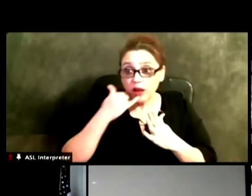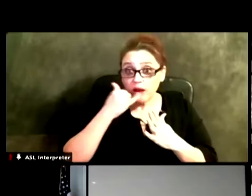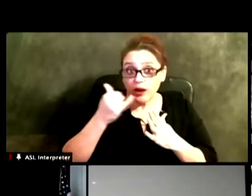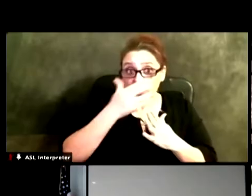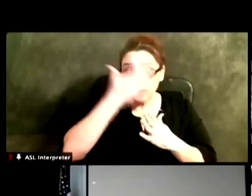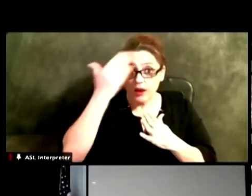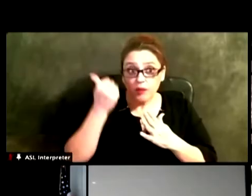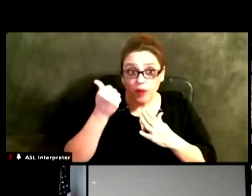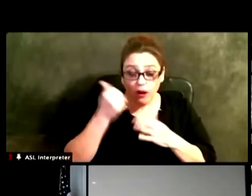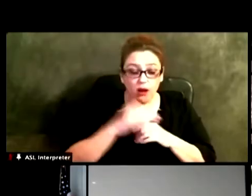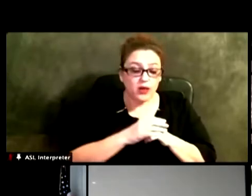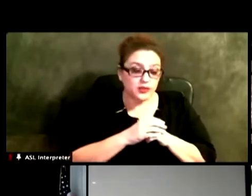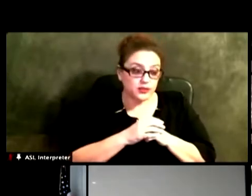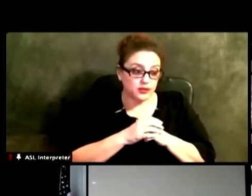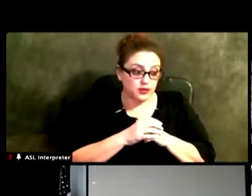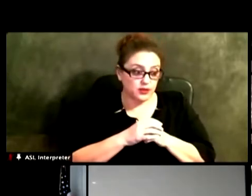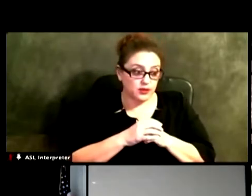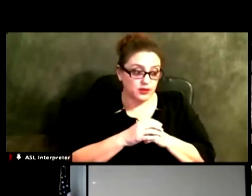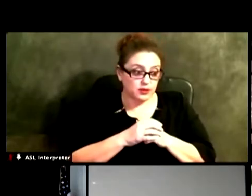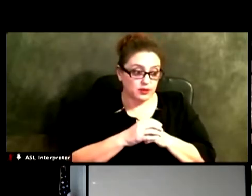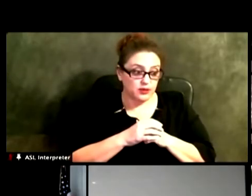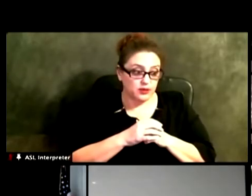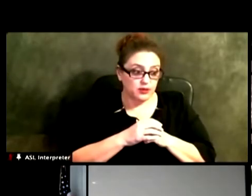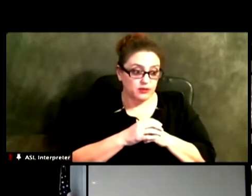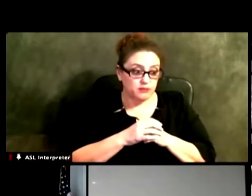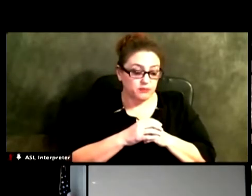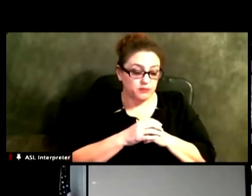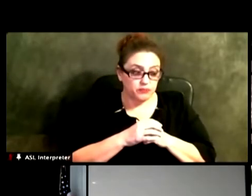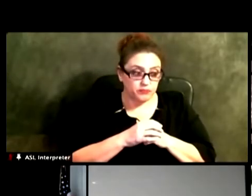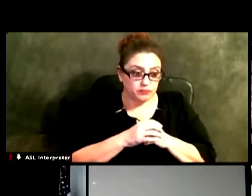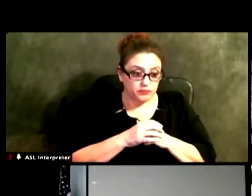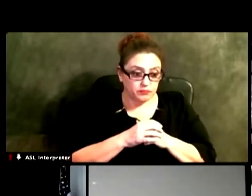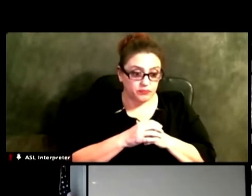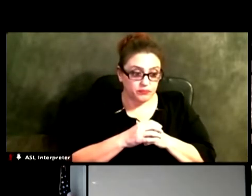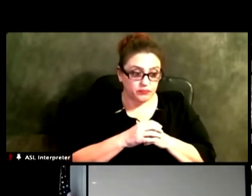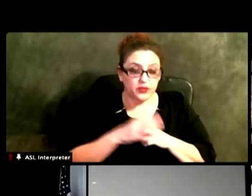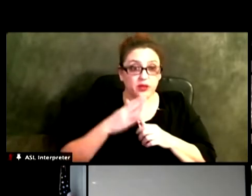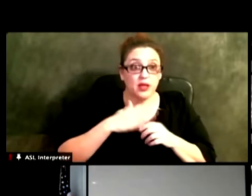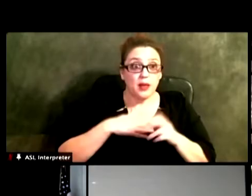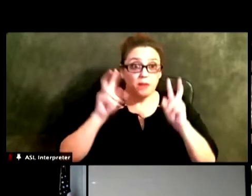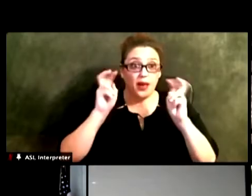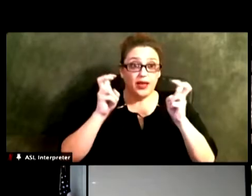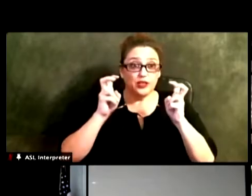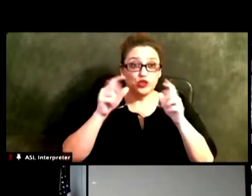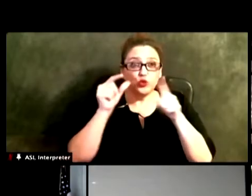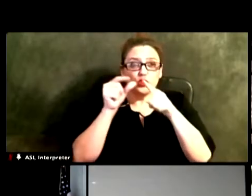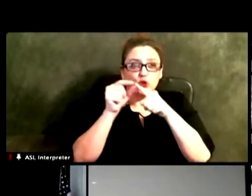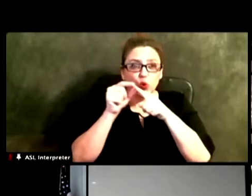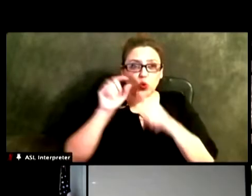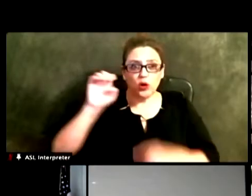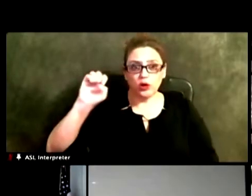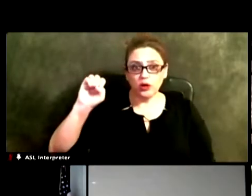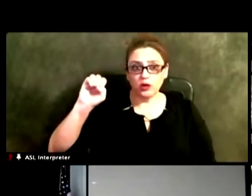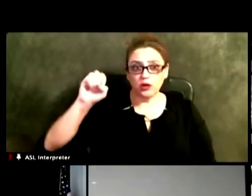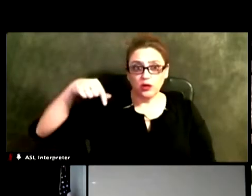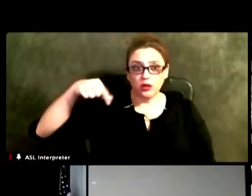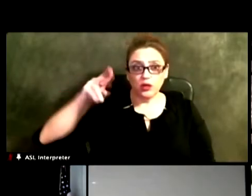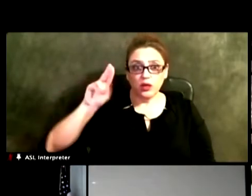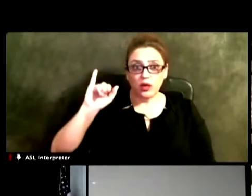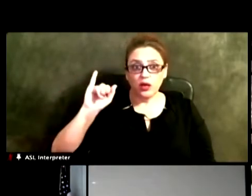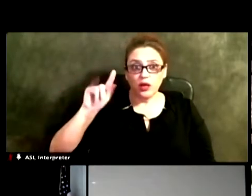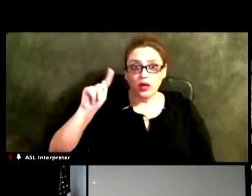of my debate is the term equity. The whole council is